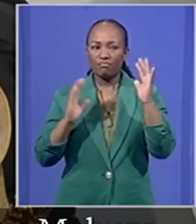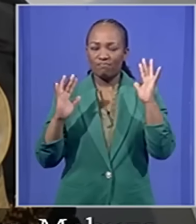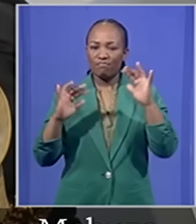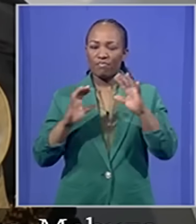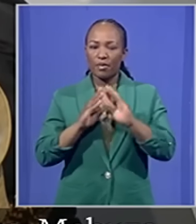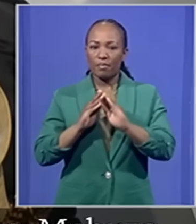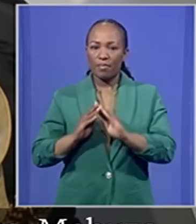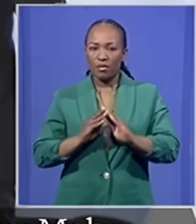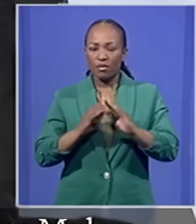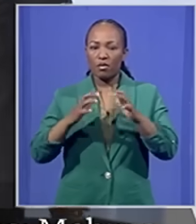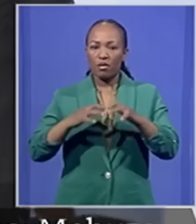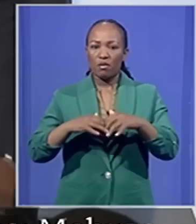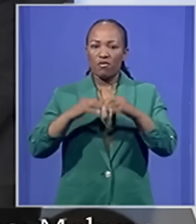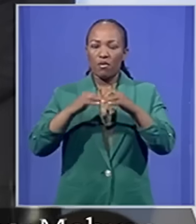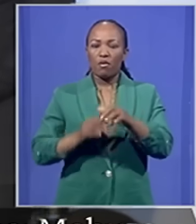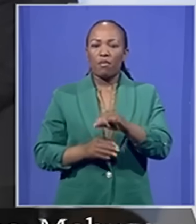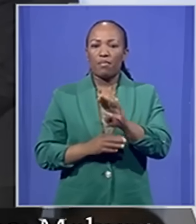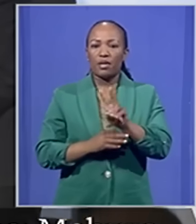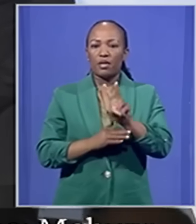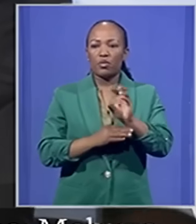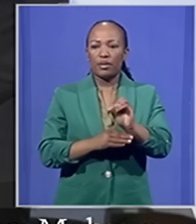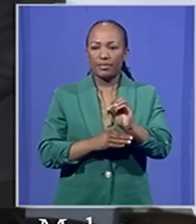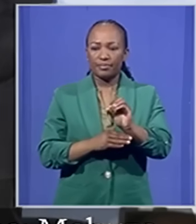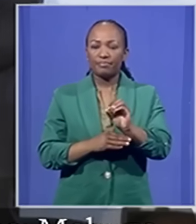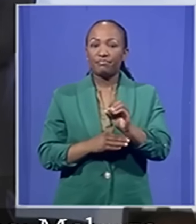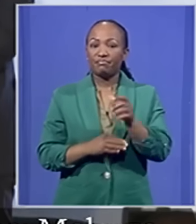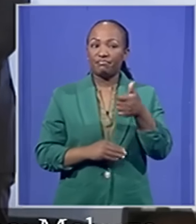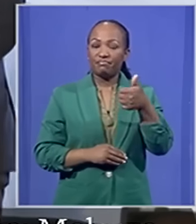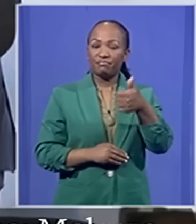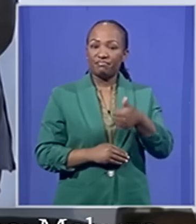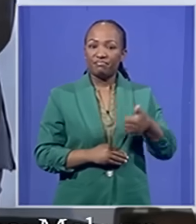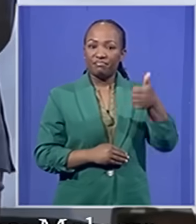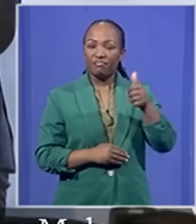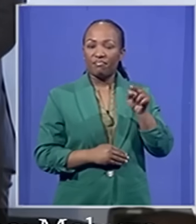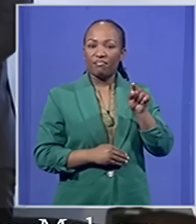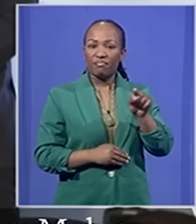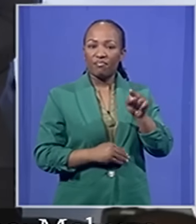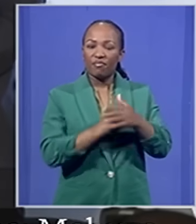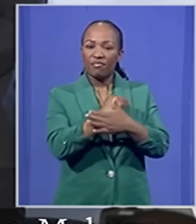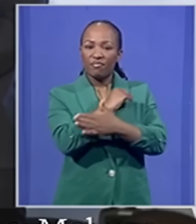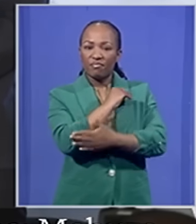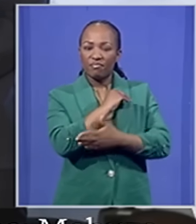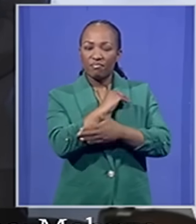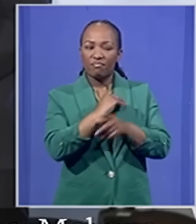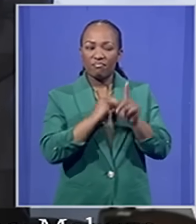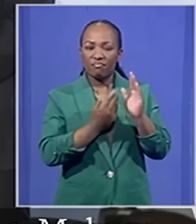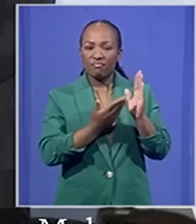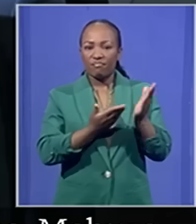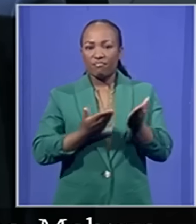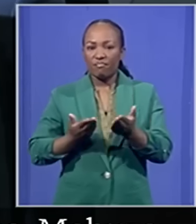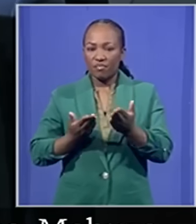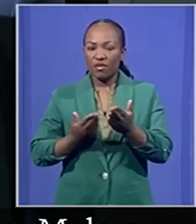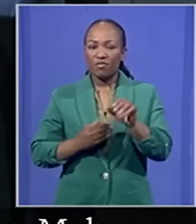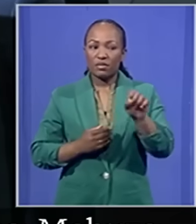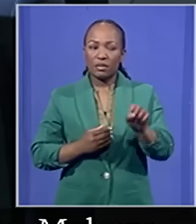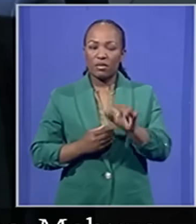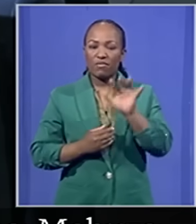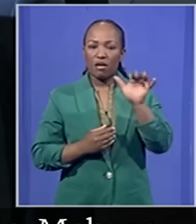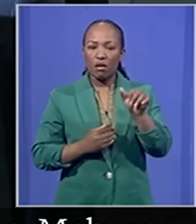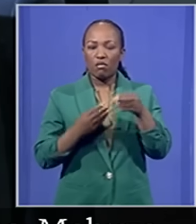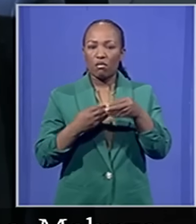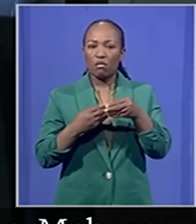sa meono ya B20. Tona ya merero ya boditšhaba wa amogetse dikatlanegiso tsa kopano eno mo maemong a boporesidente jwa Aforika Borwa